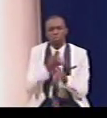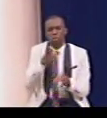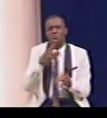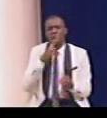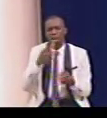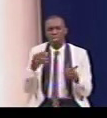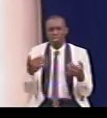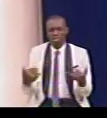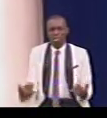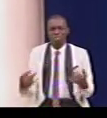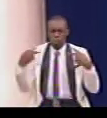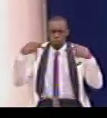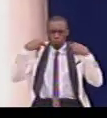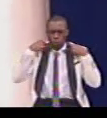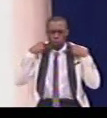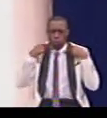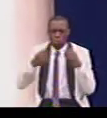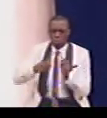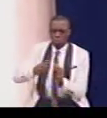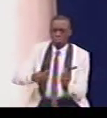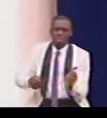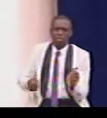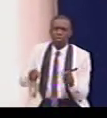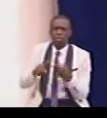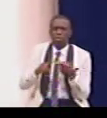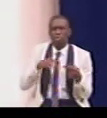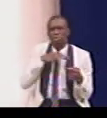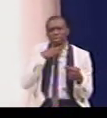the latter end is